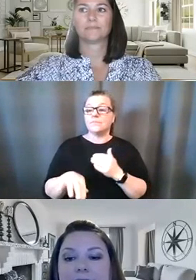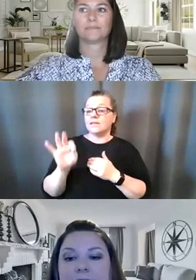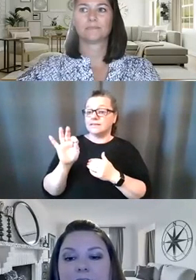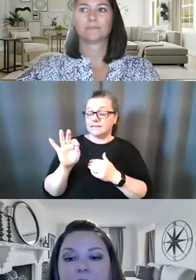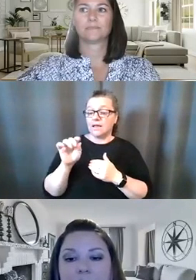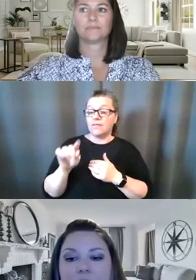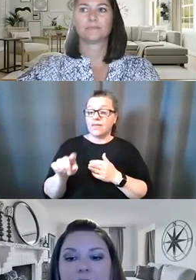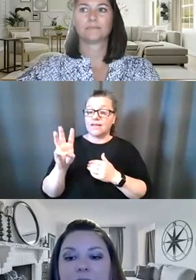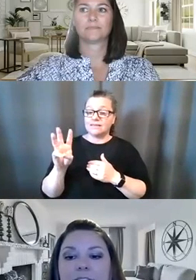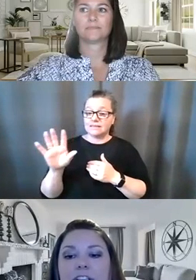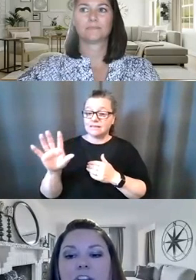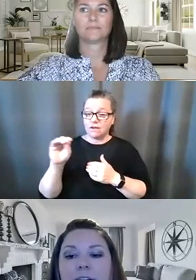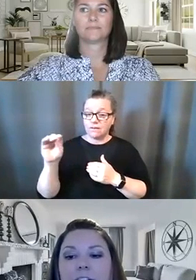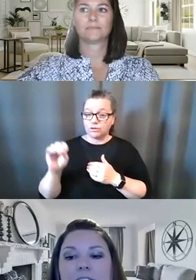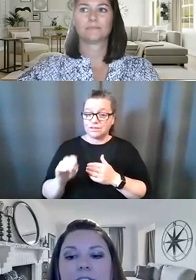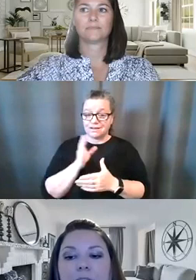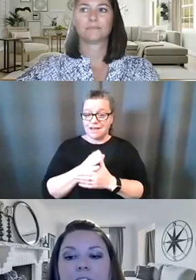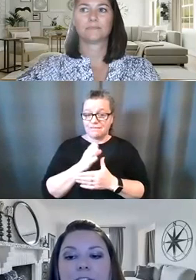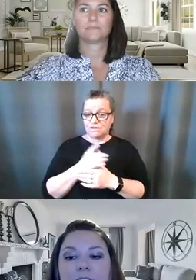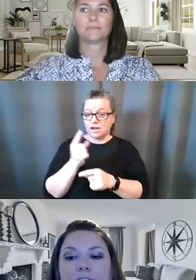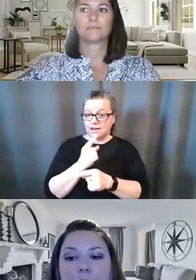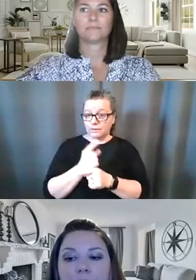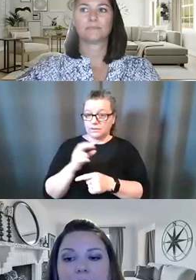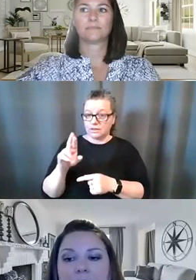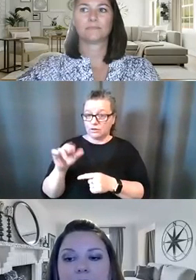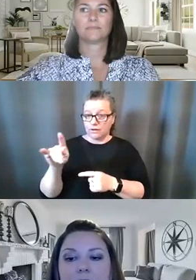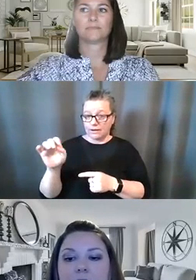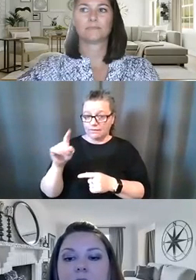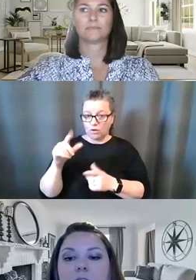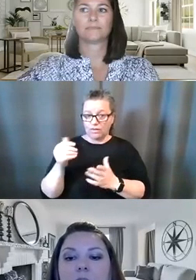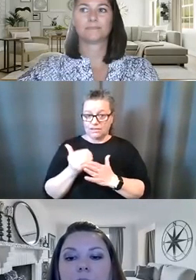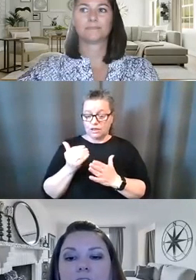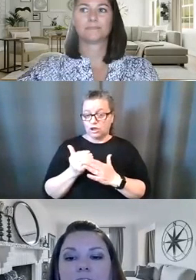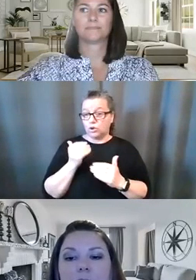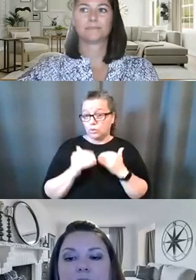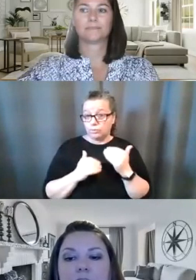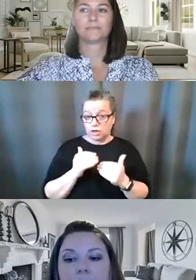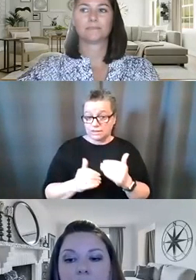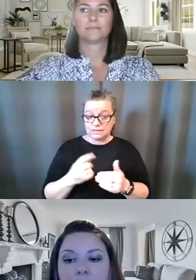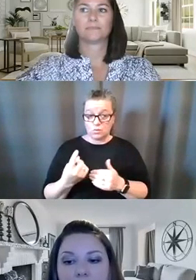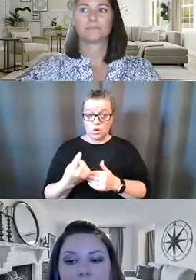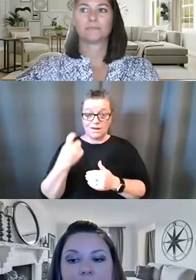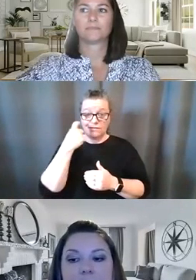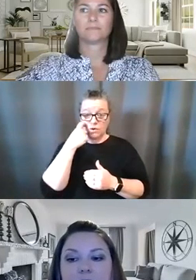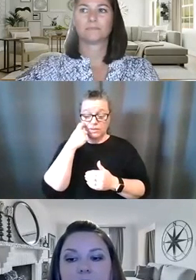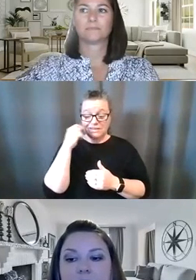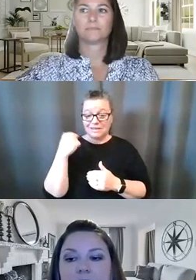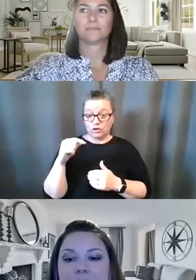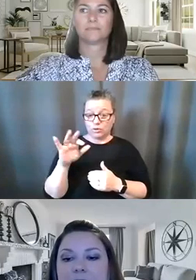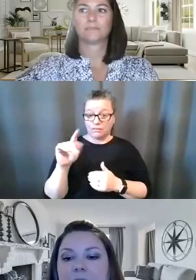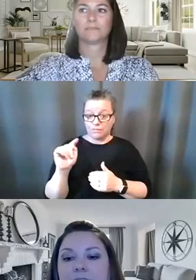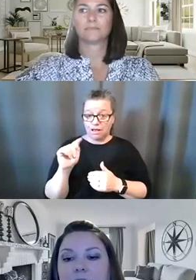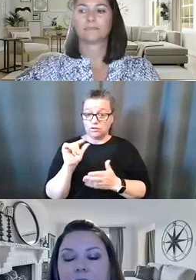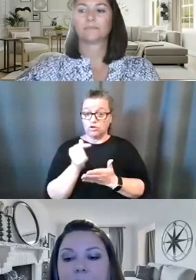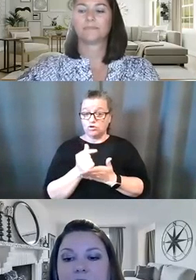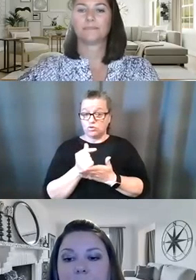a 65% average accuracy rate for this new process. One of our recent Greenbelt graduates used